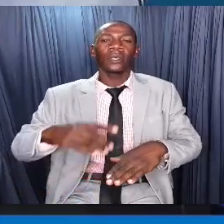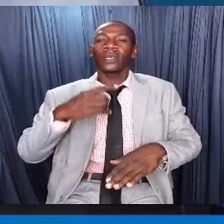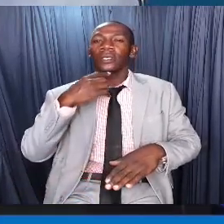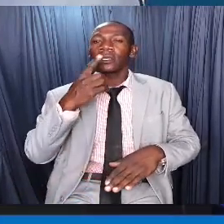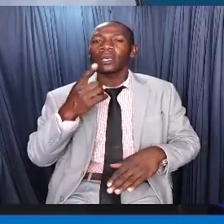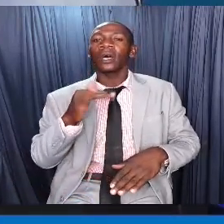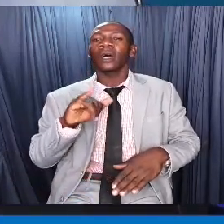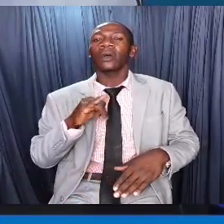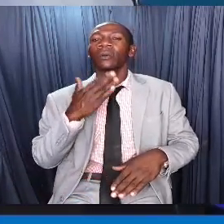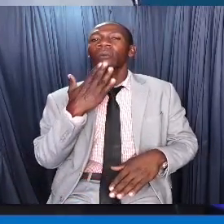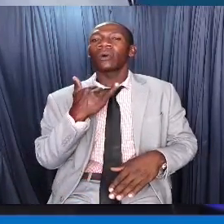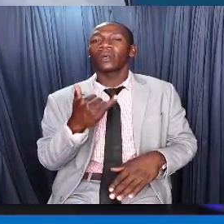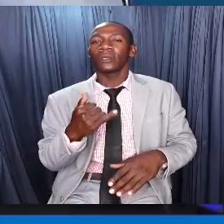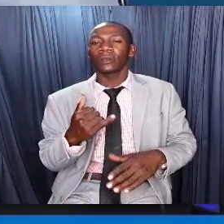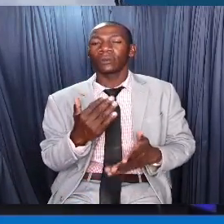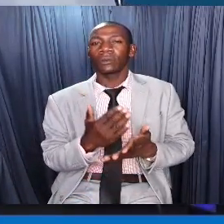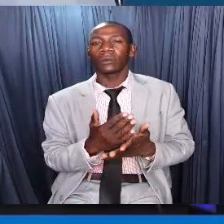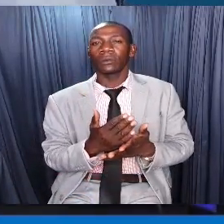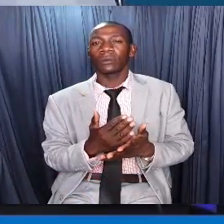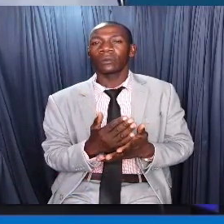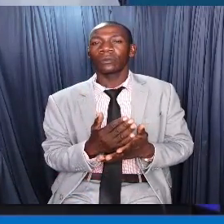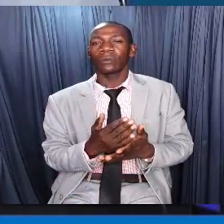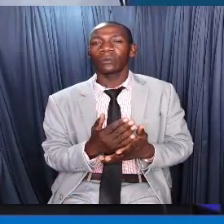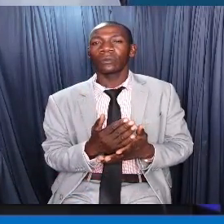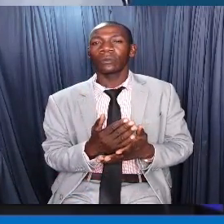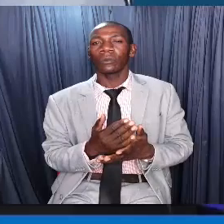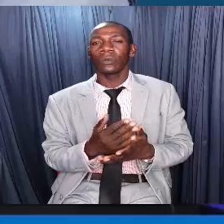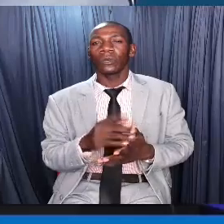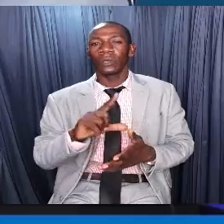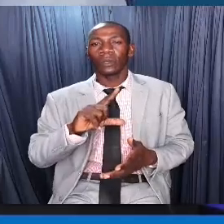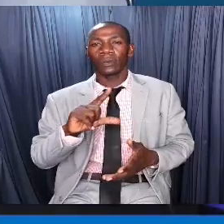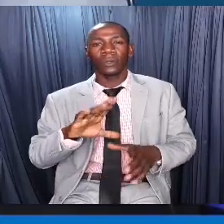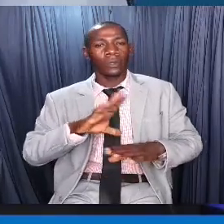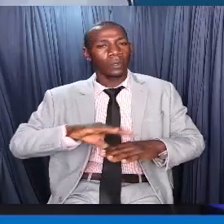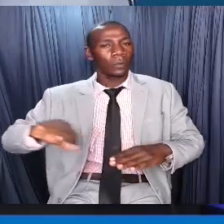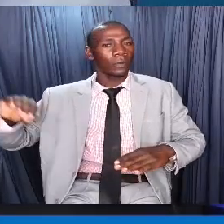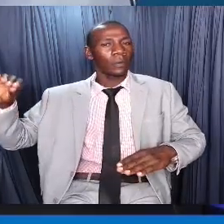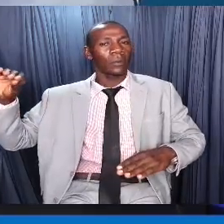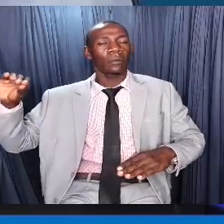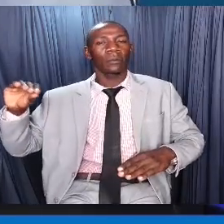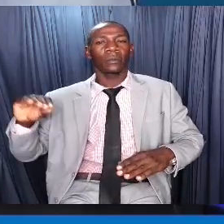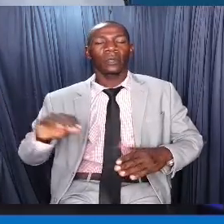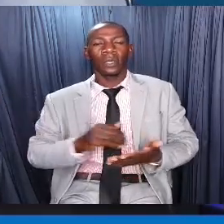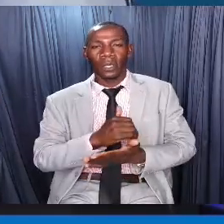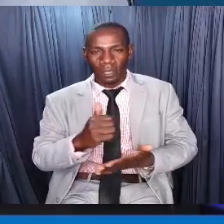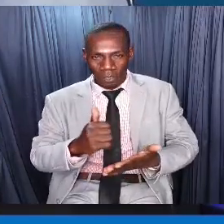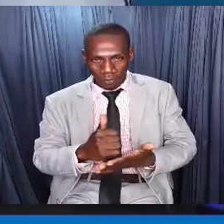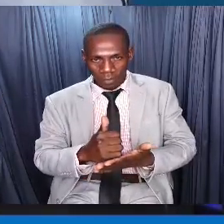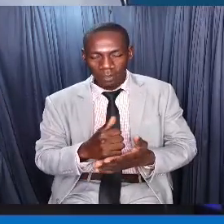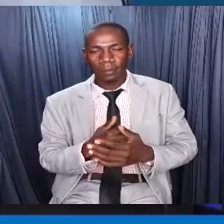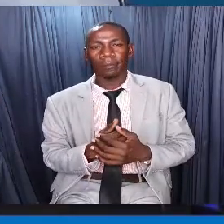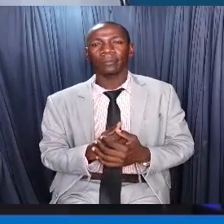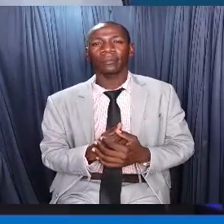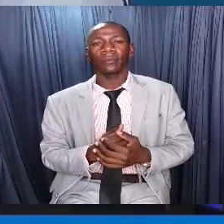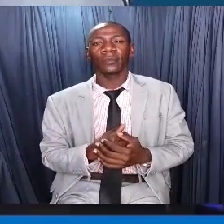nataka atakasike. And told him, I will be thou cleansed. Na ukoma wake ukaenda. And the leprosy departed from him. Bwana Yesu asifiwe sana.